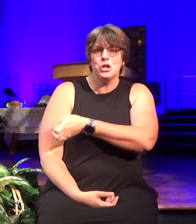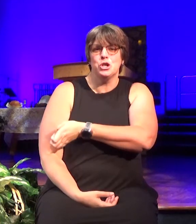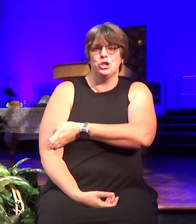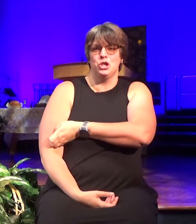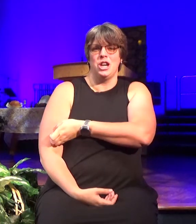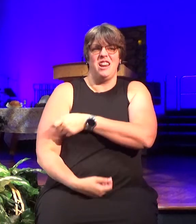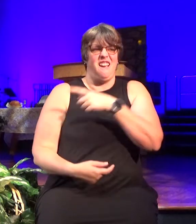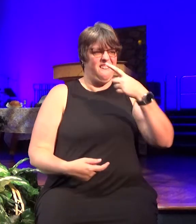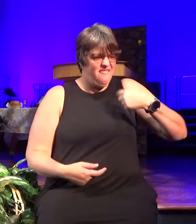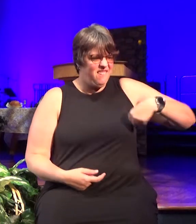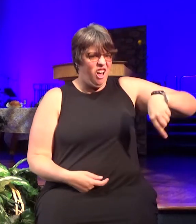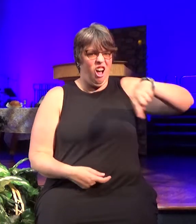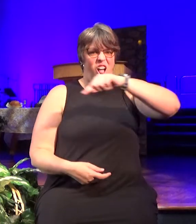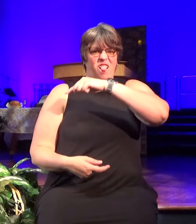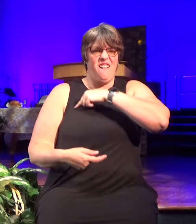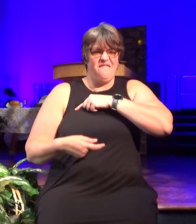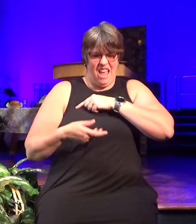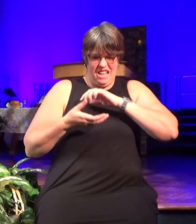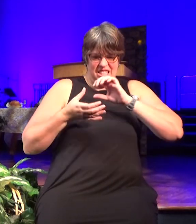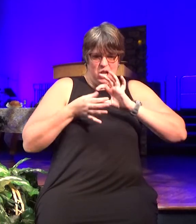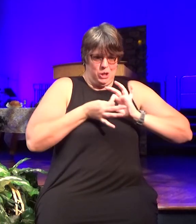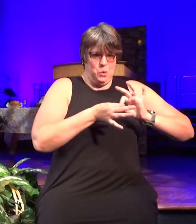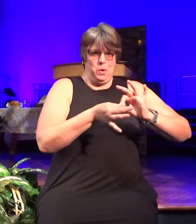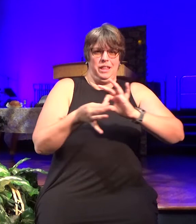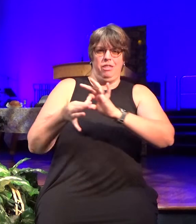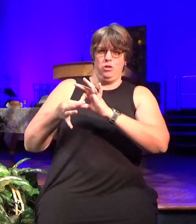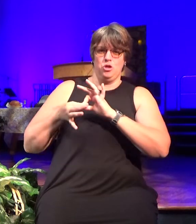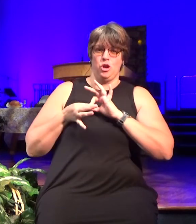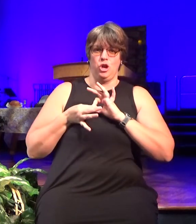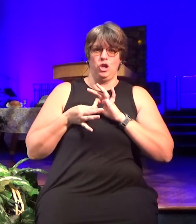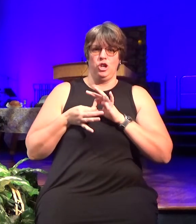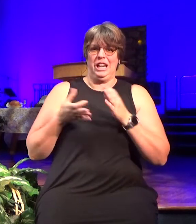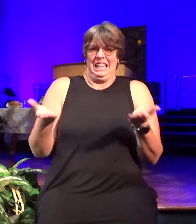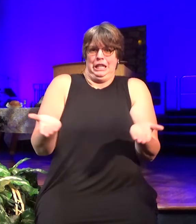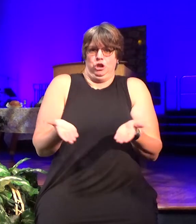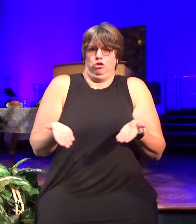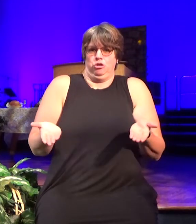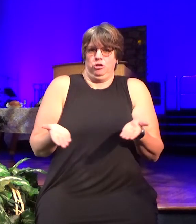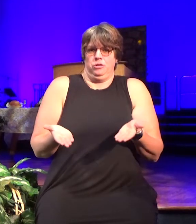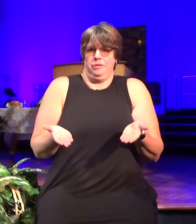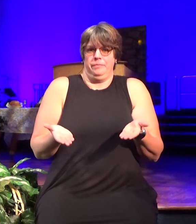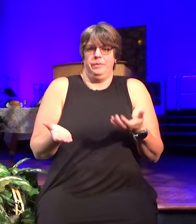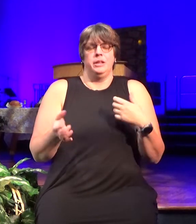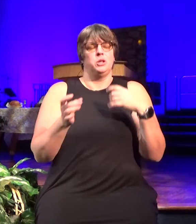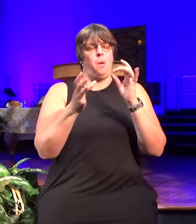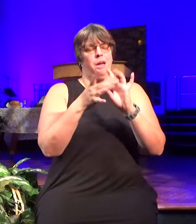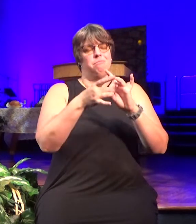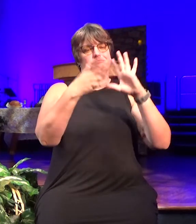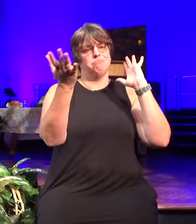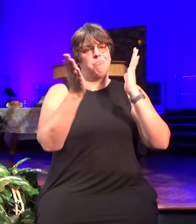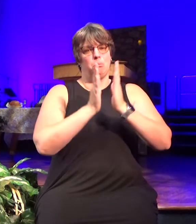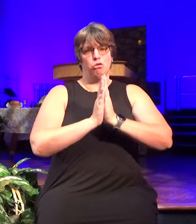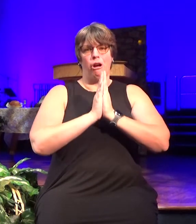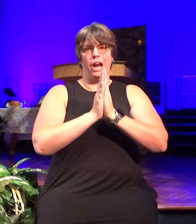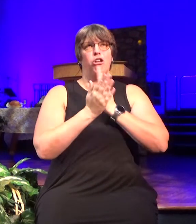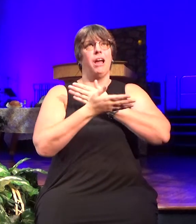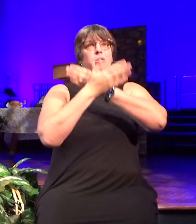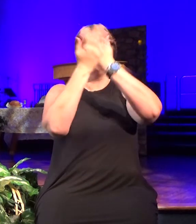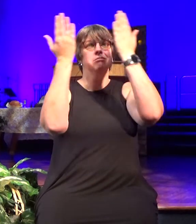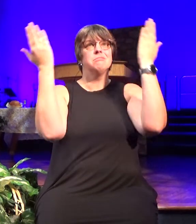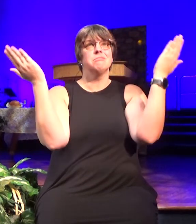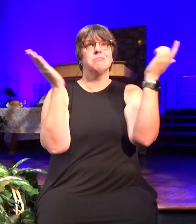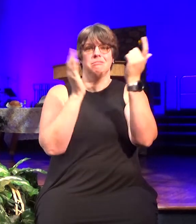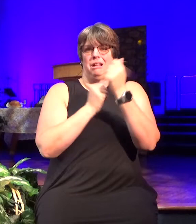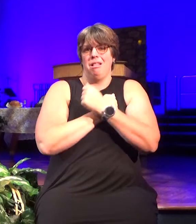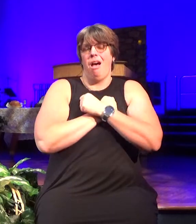here now. And so I release this prayer into that alchemy of love and law, feeling